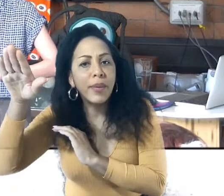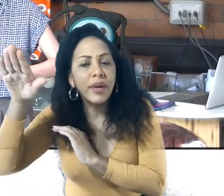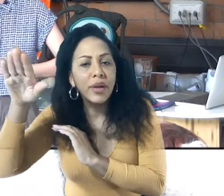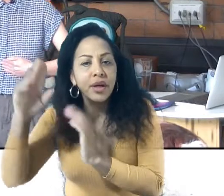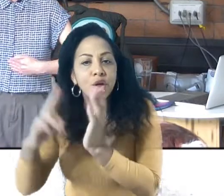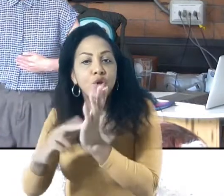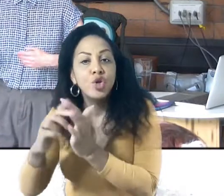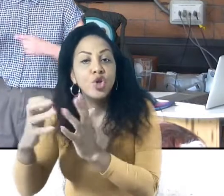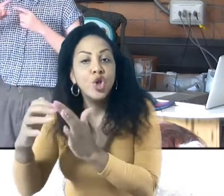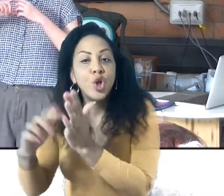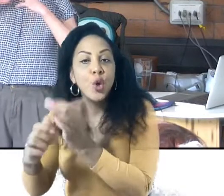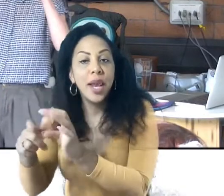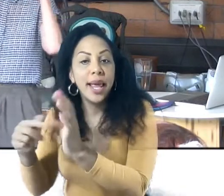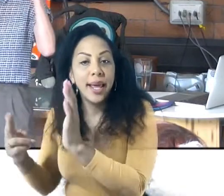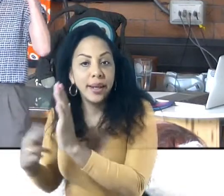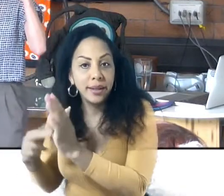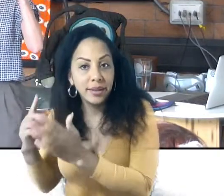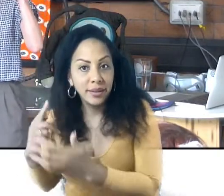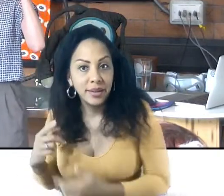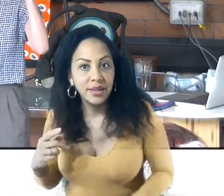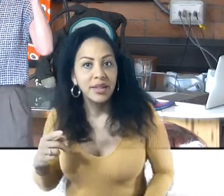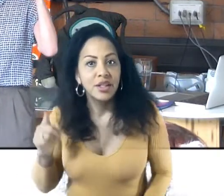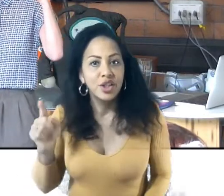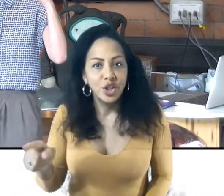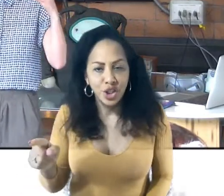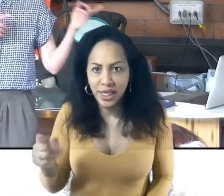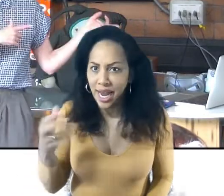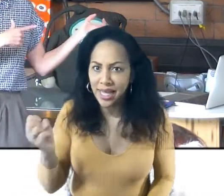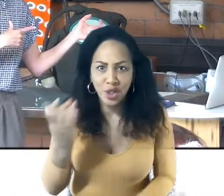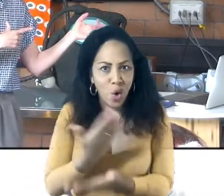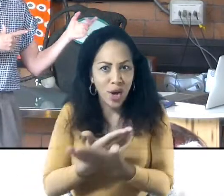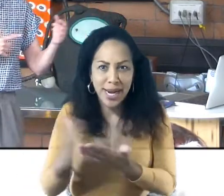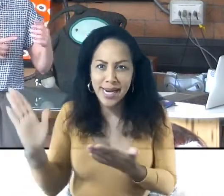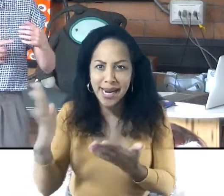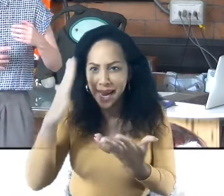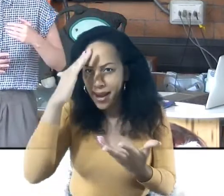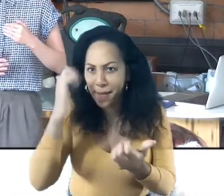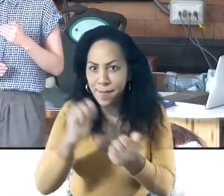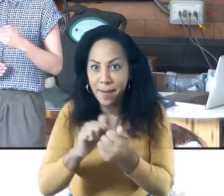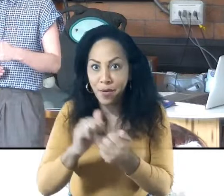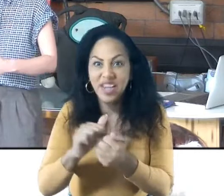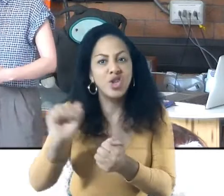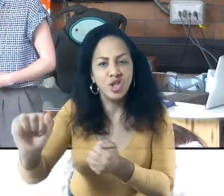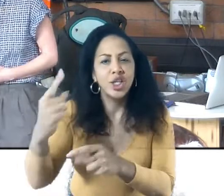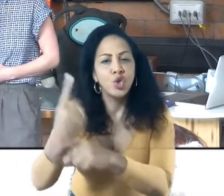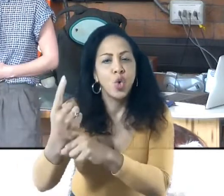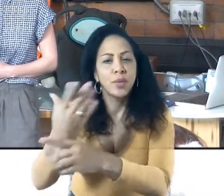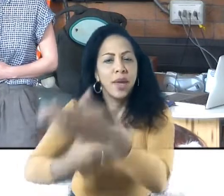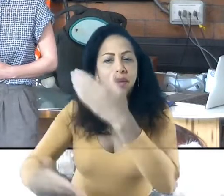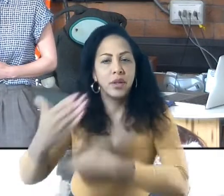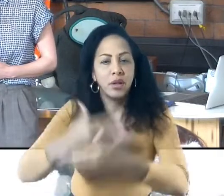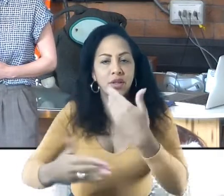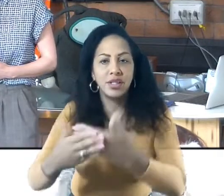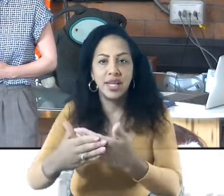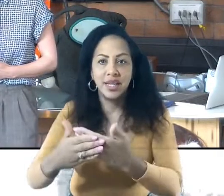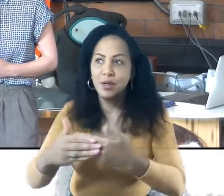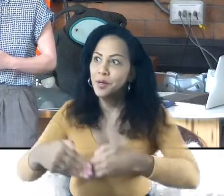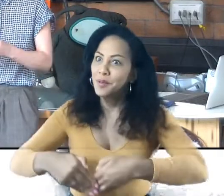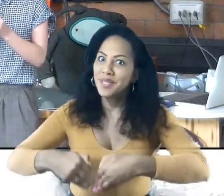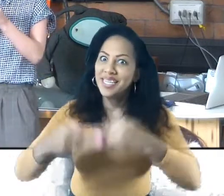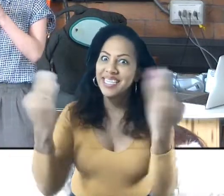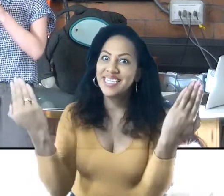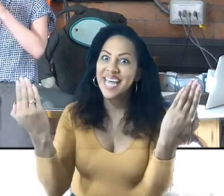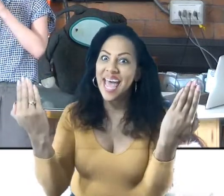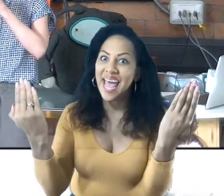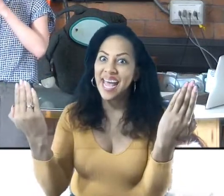motorised transport, she's still got really clearly in her memory, she talks about this a lot, how it was a day out to go to Marazion. You